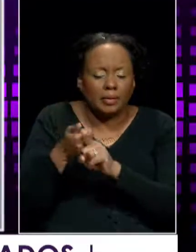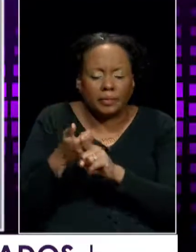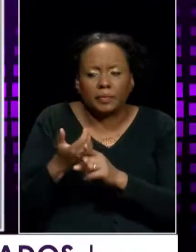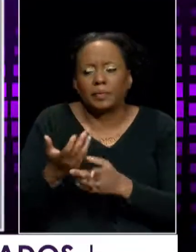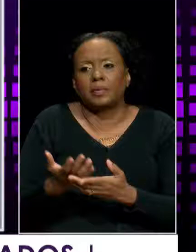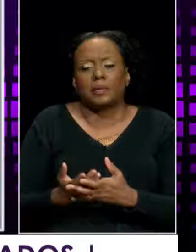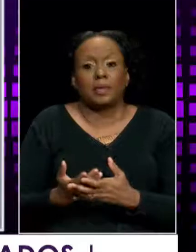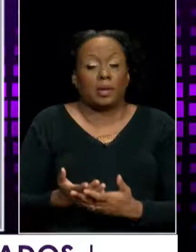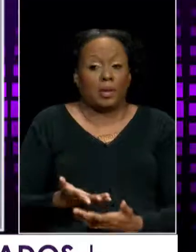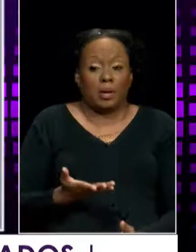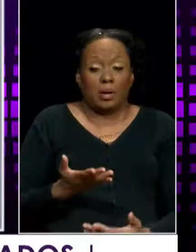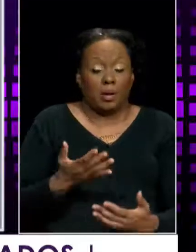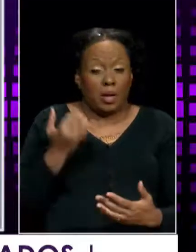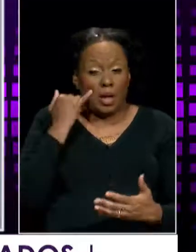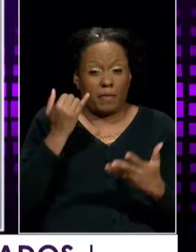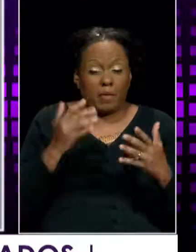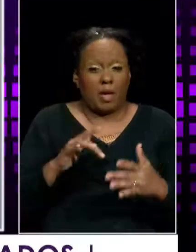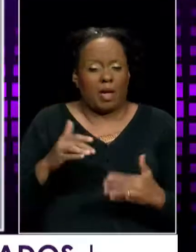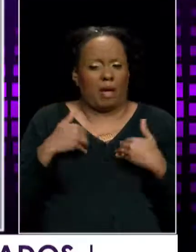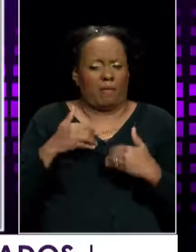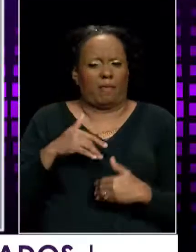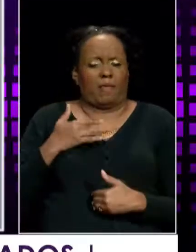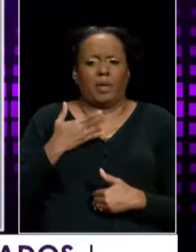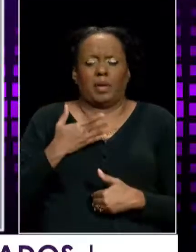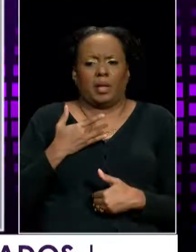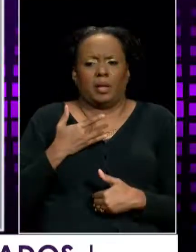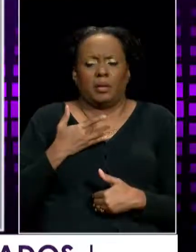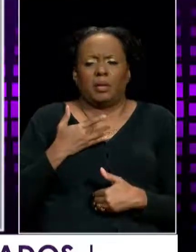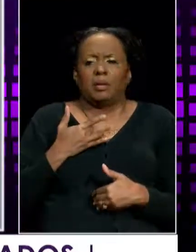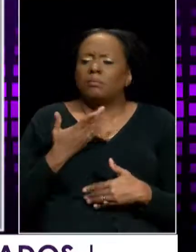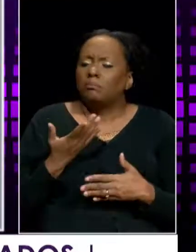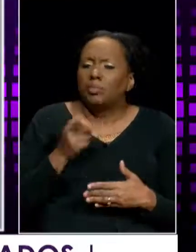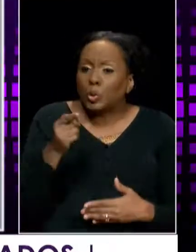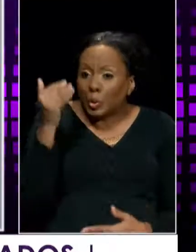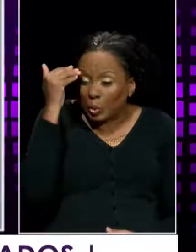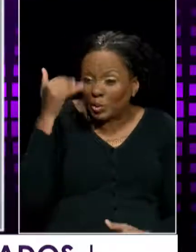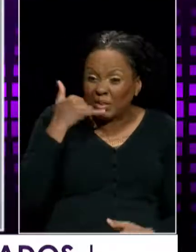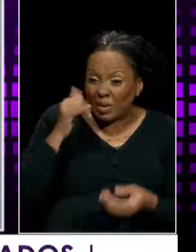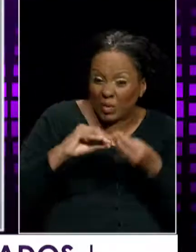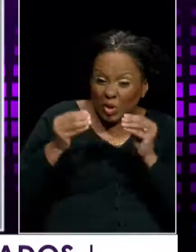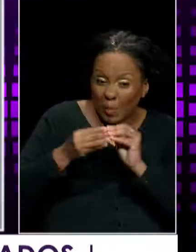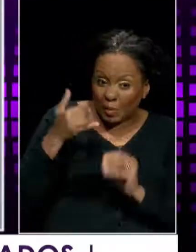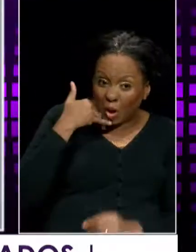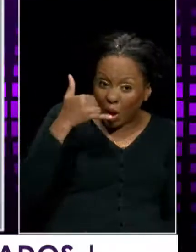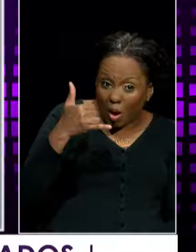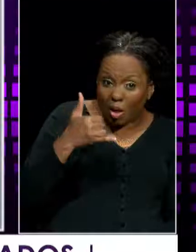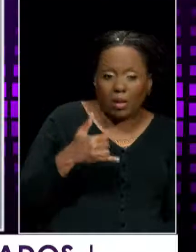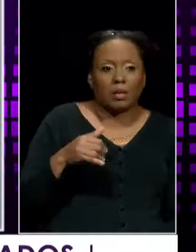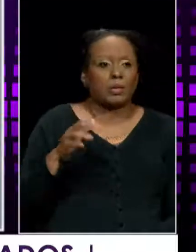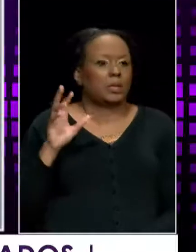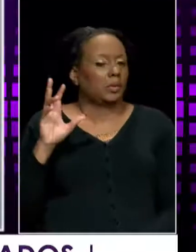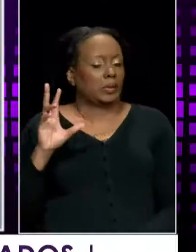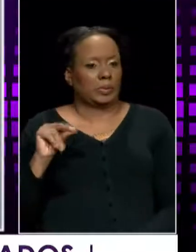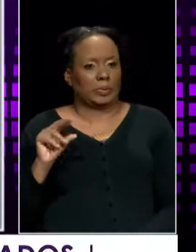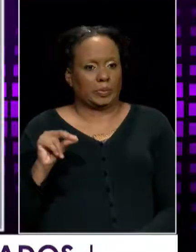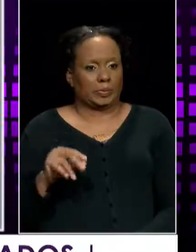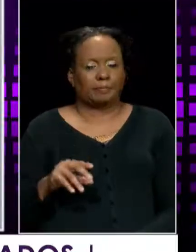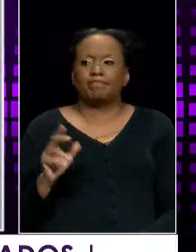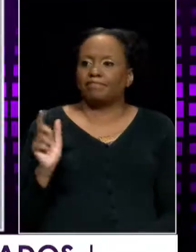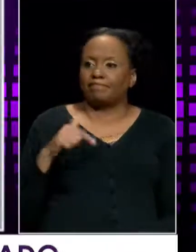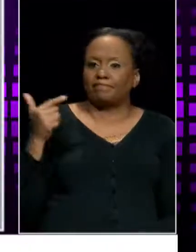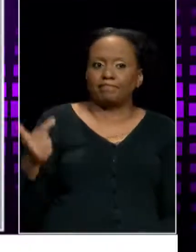and stuff that I would have thought that were very important to know, coming out and analyzing these polls. Khadija, over